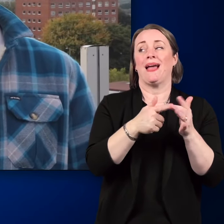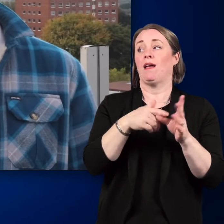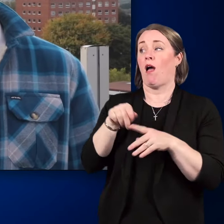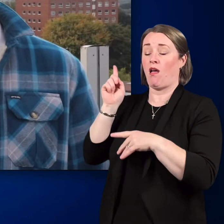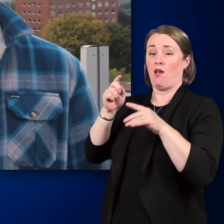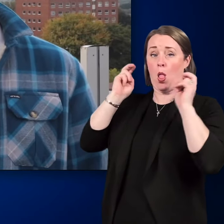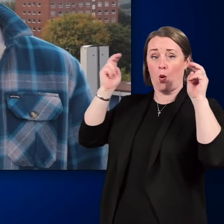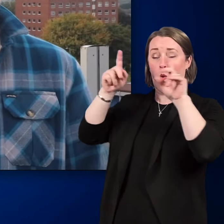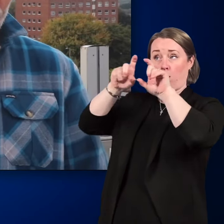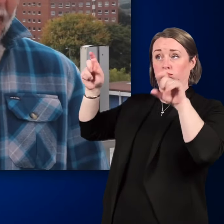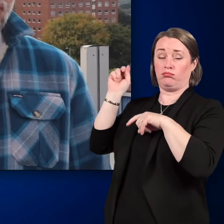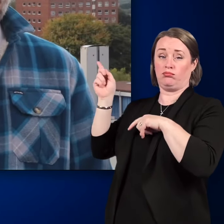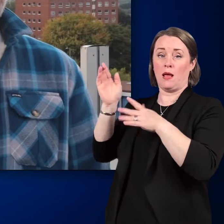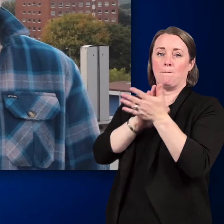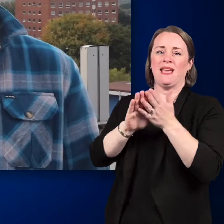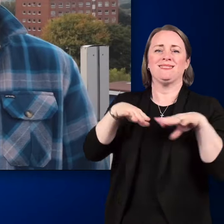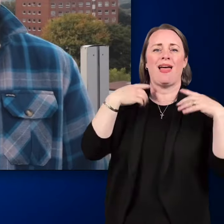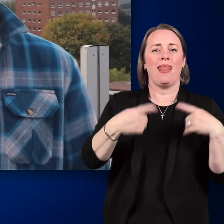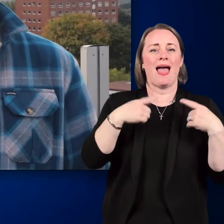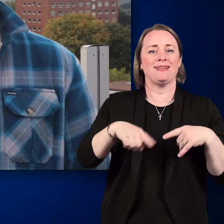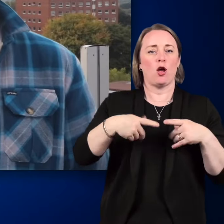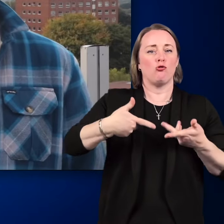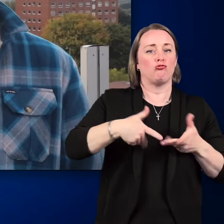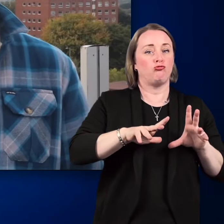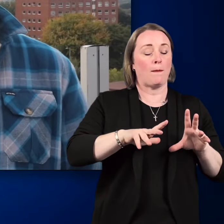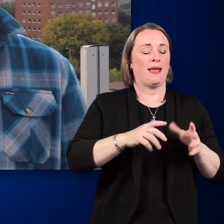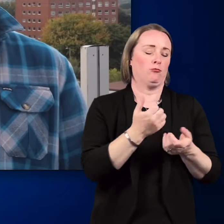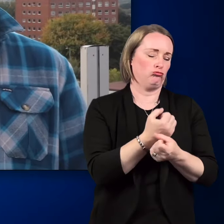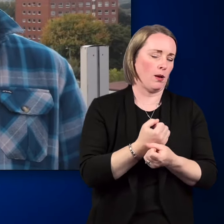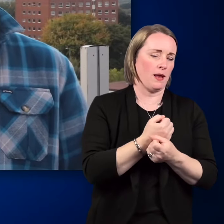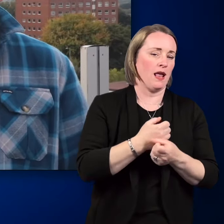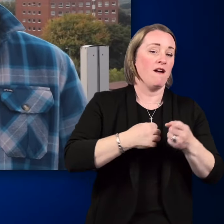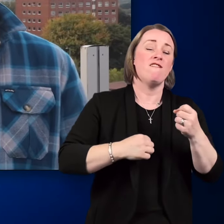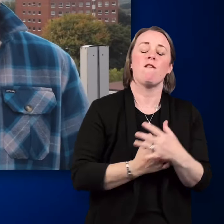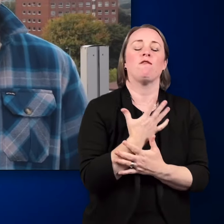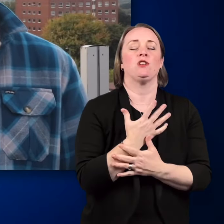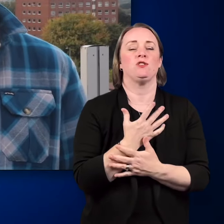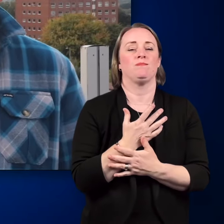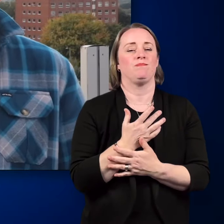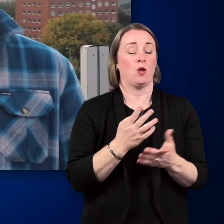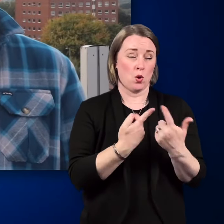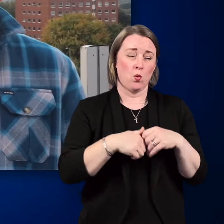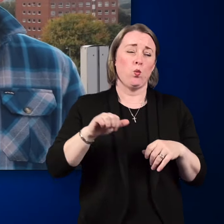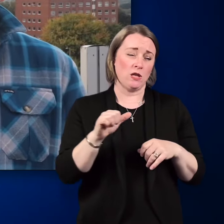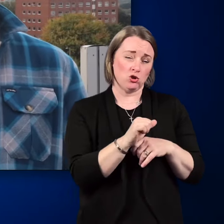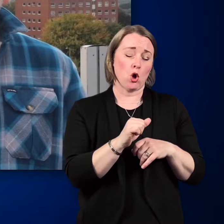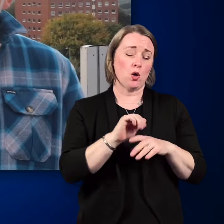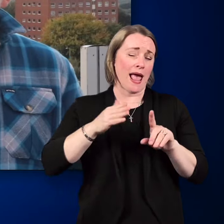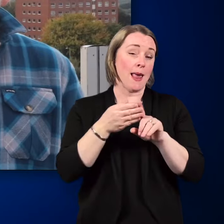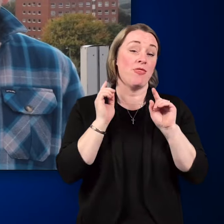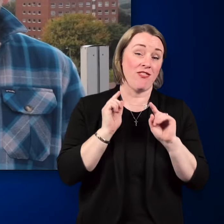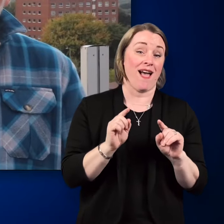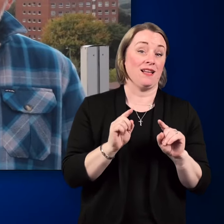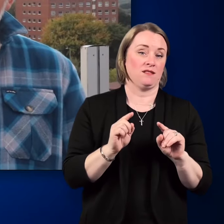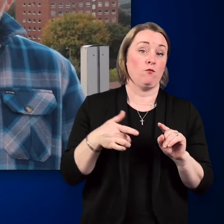flourish. That should be our concern as believers, certainly if we live in this locality. But wherever